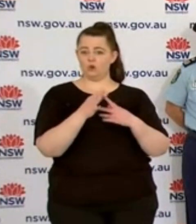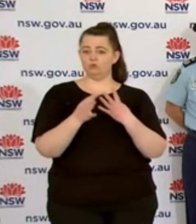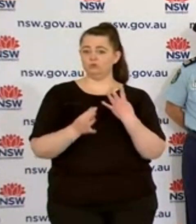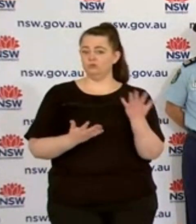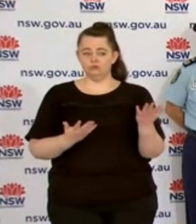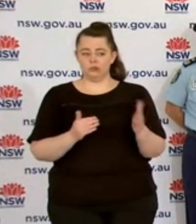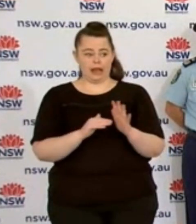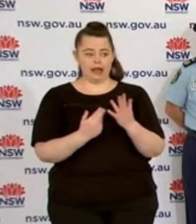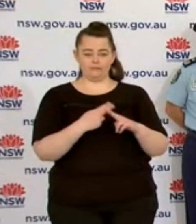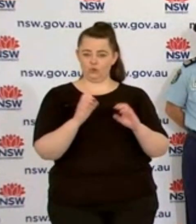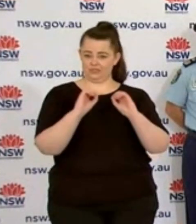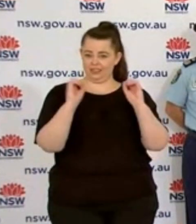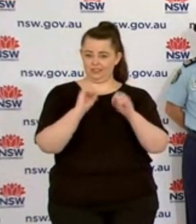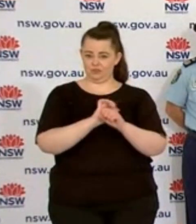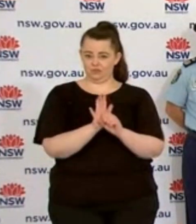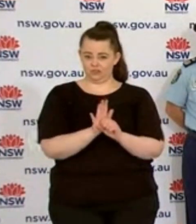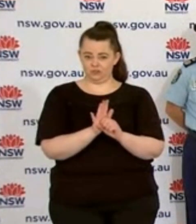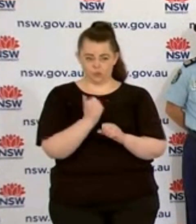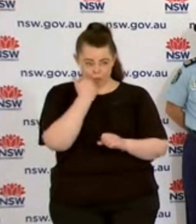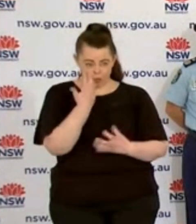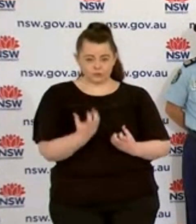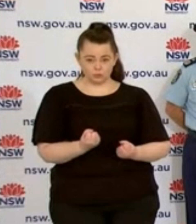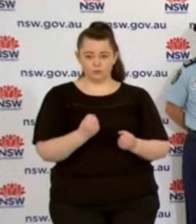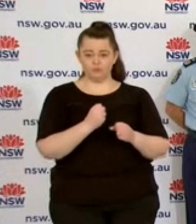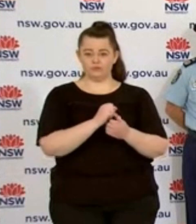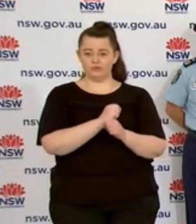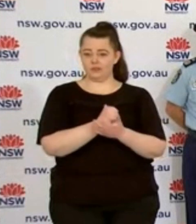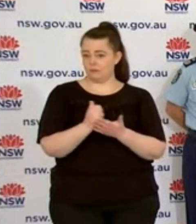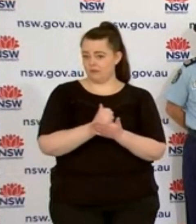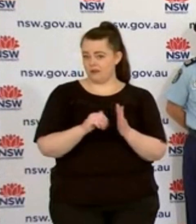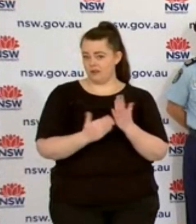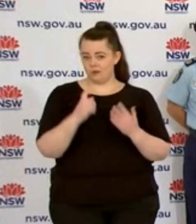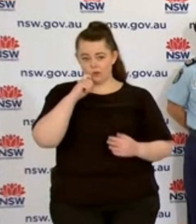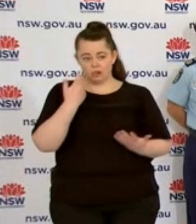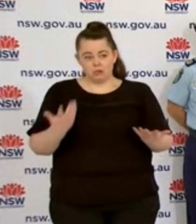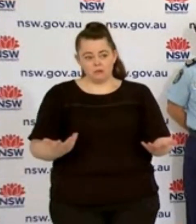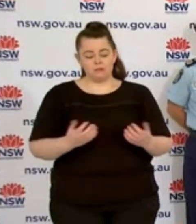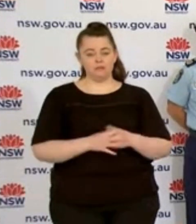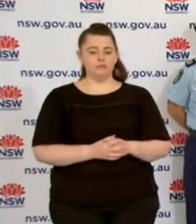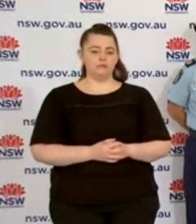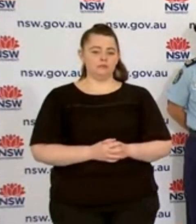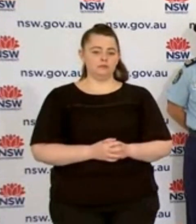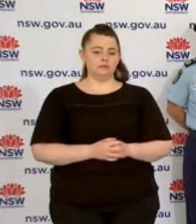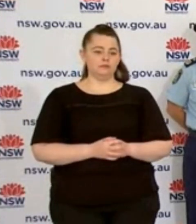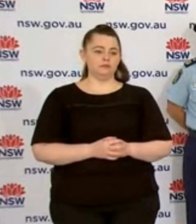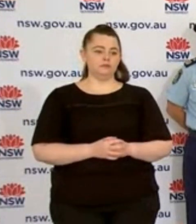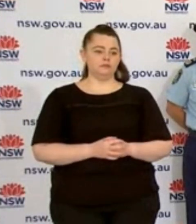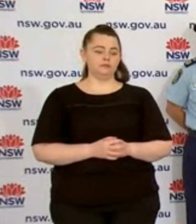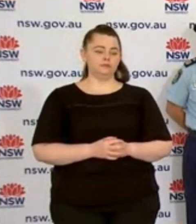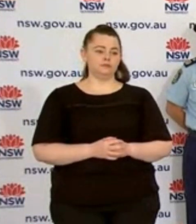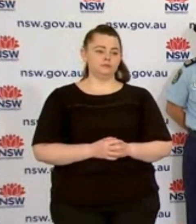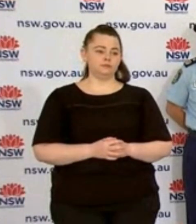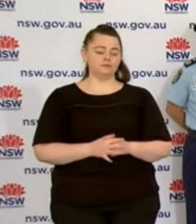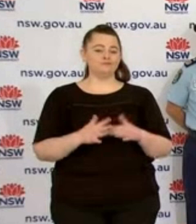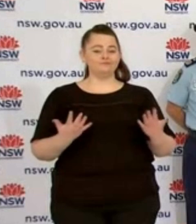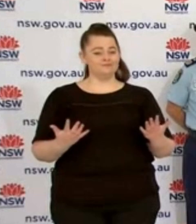need to focus on is what Dr. Chant and myself have been saying right from the beginning of the outbreak, is we want to be in a position where we get down